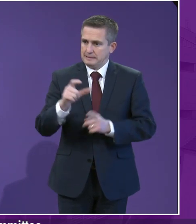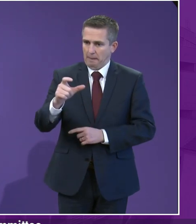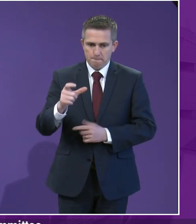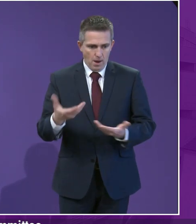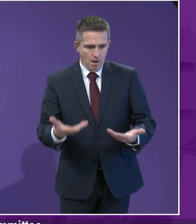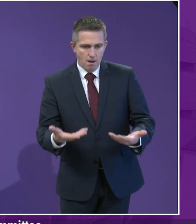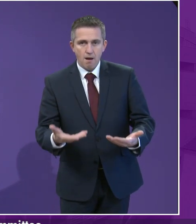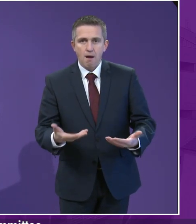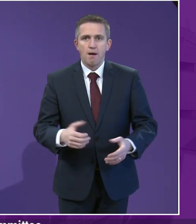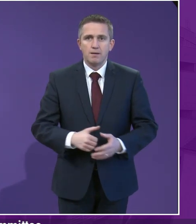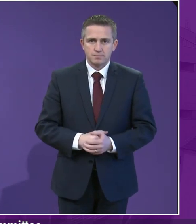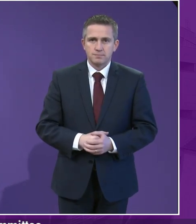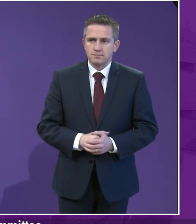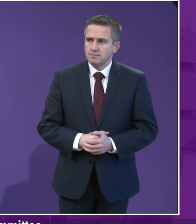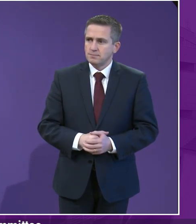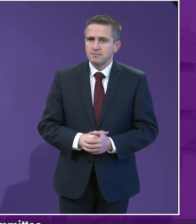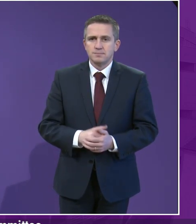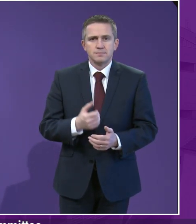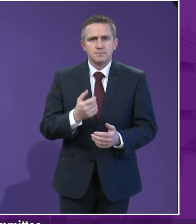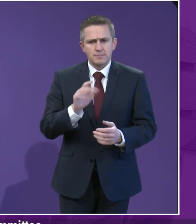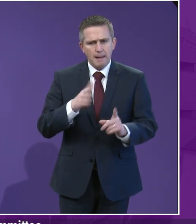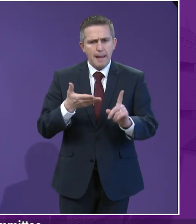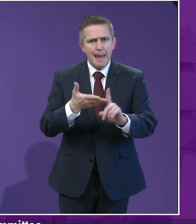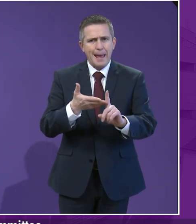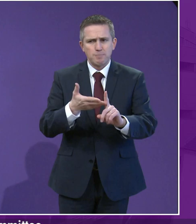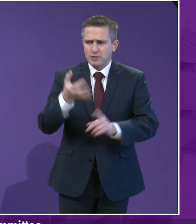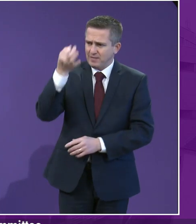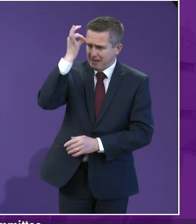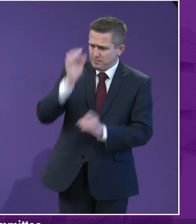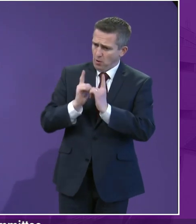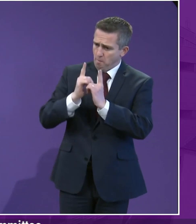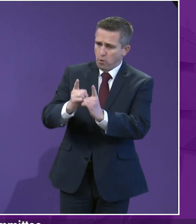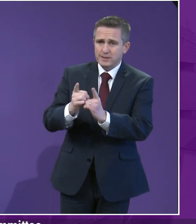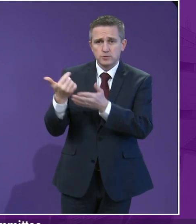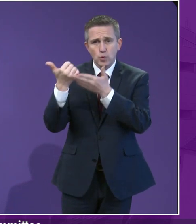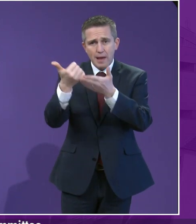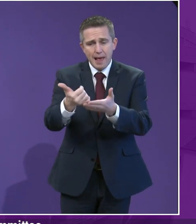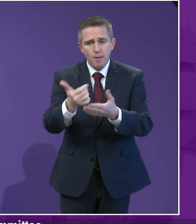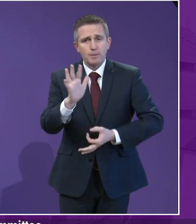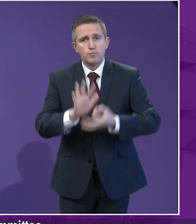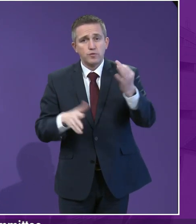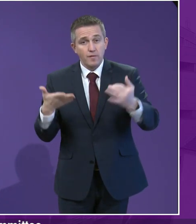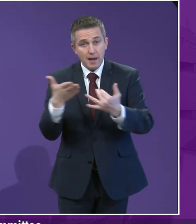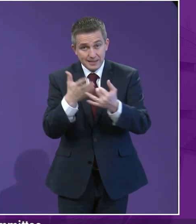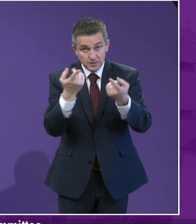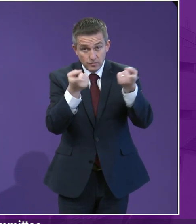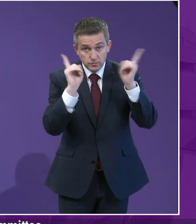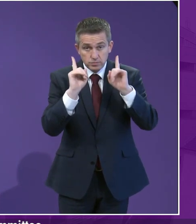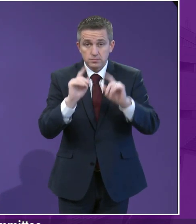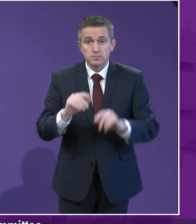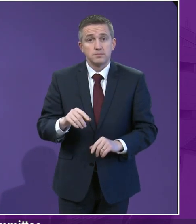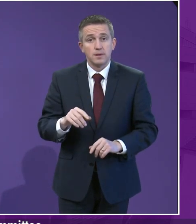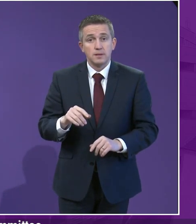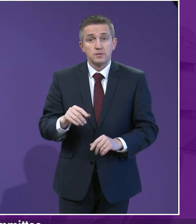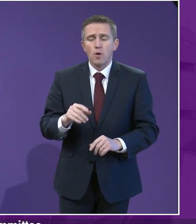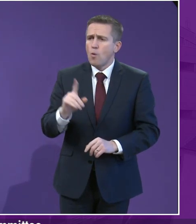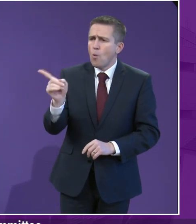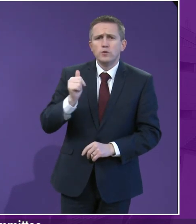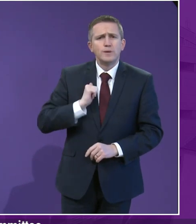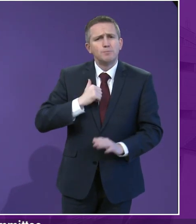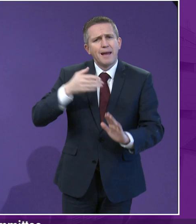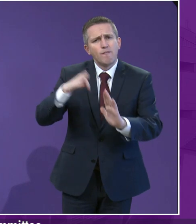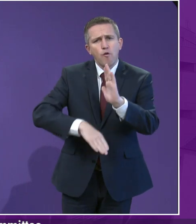service, so they would be left without support for things like mental health, stress, anxiety, exams, and a lot of those services, just as